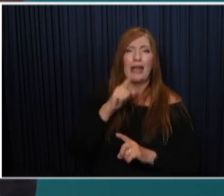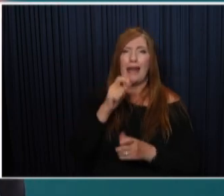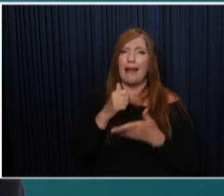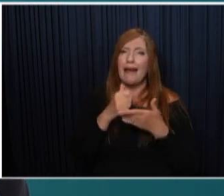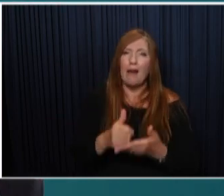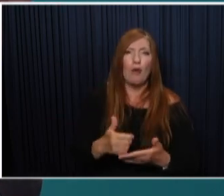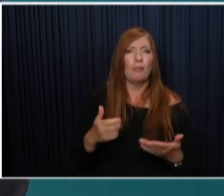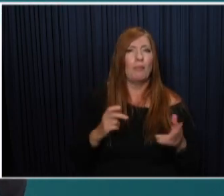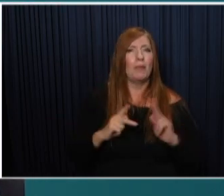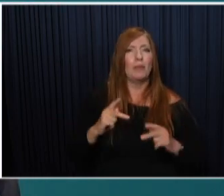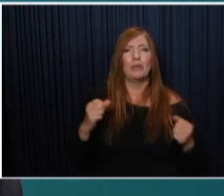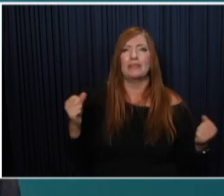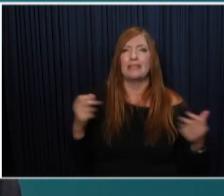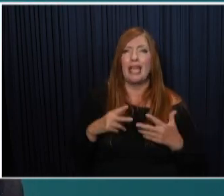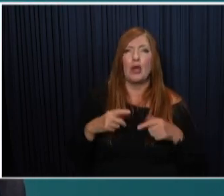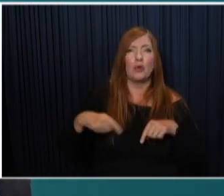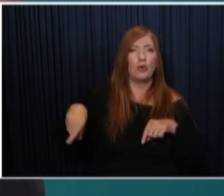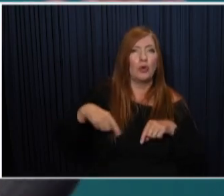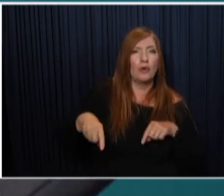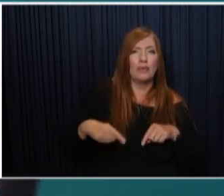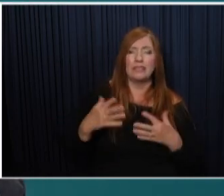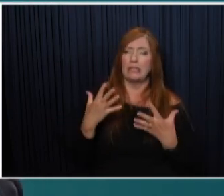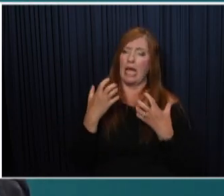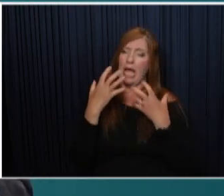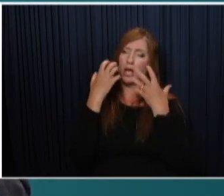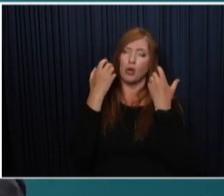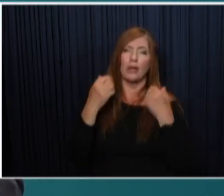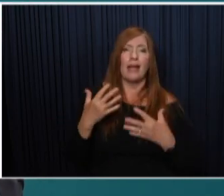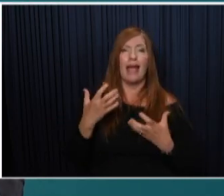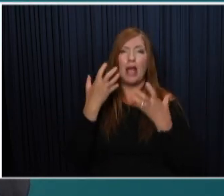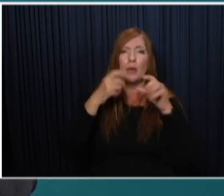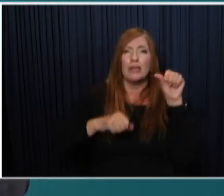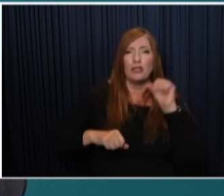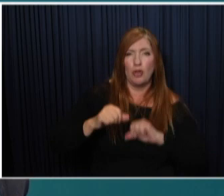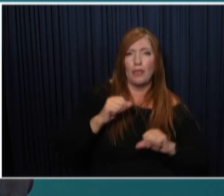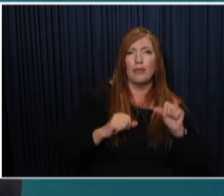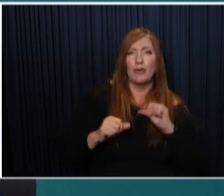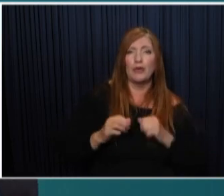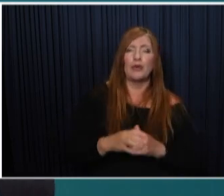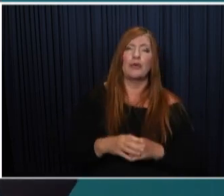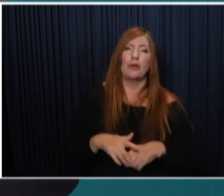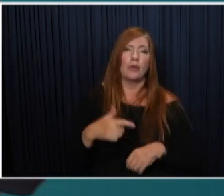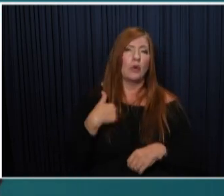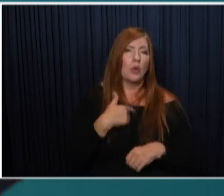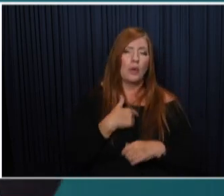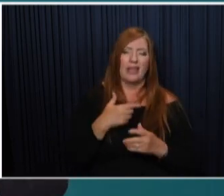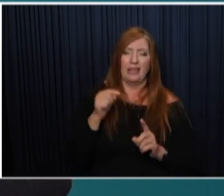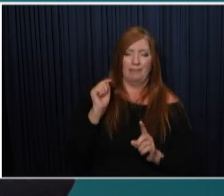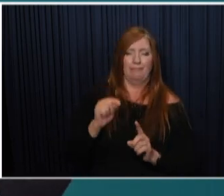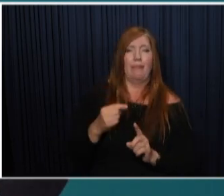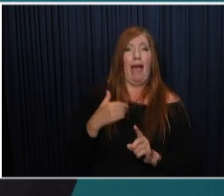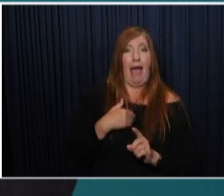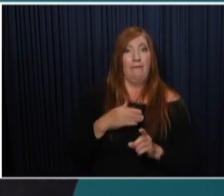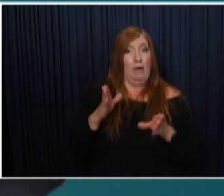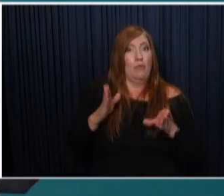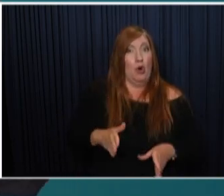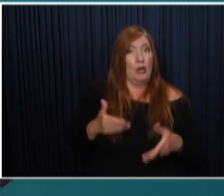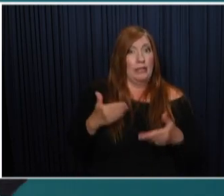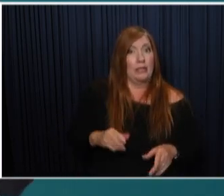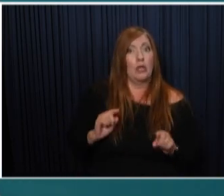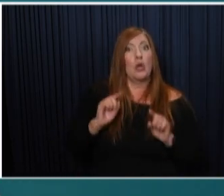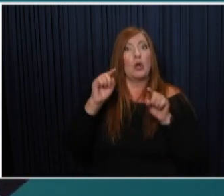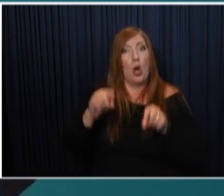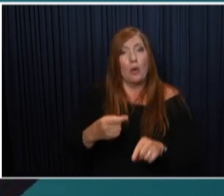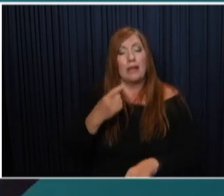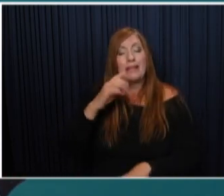scared, they are nervous, they're angry at each other. And we've got to have somebody that can go out there and say, hey, I'm